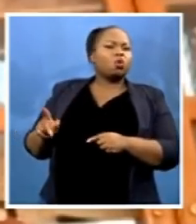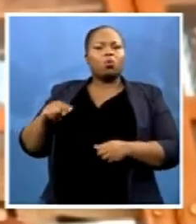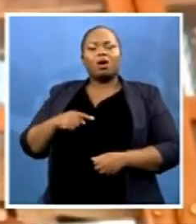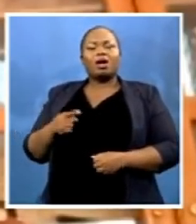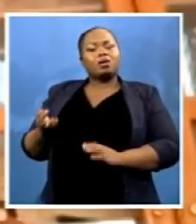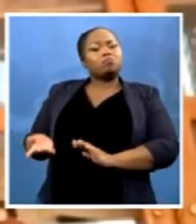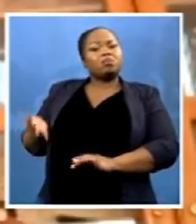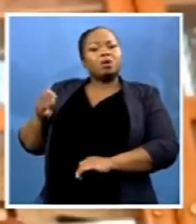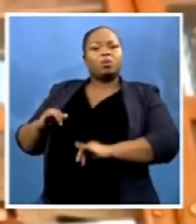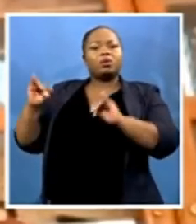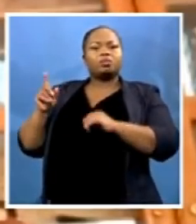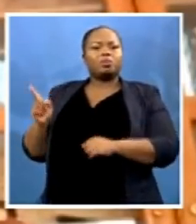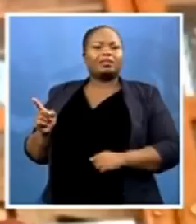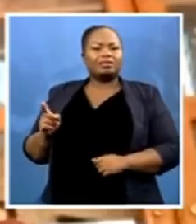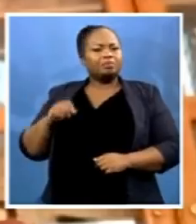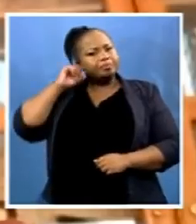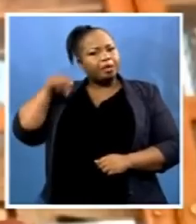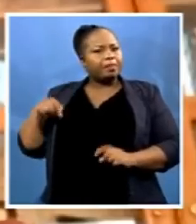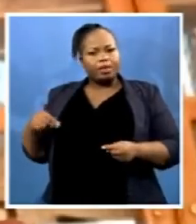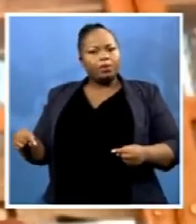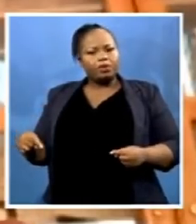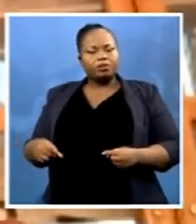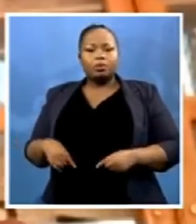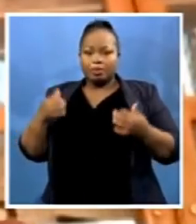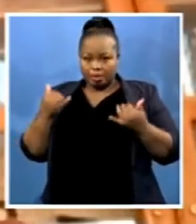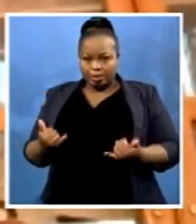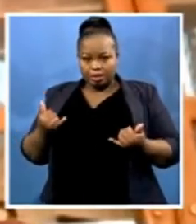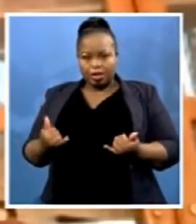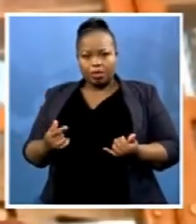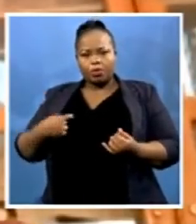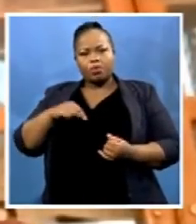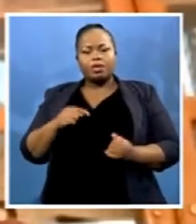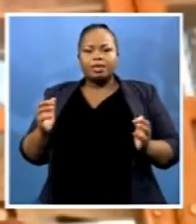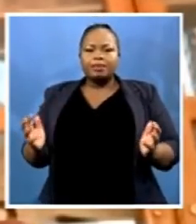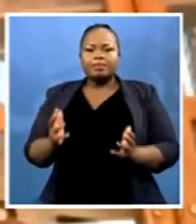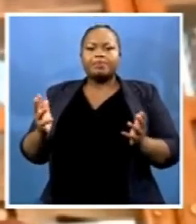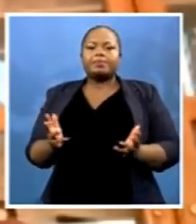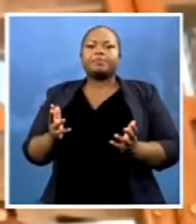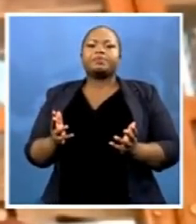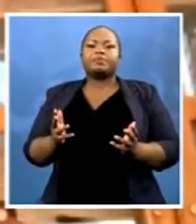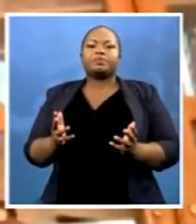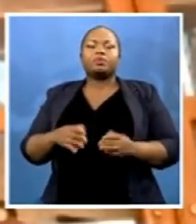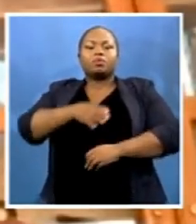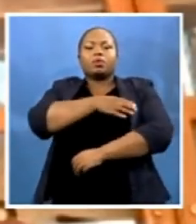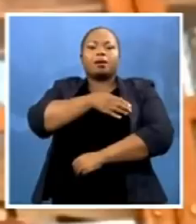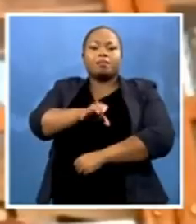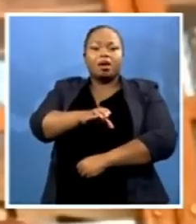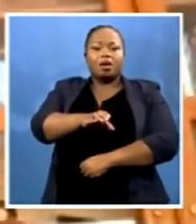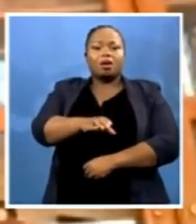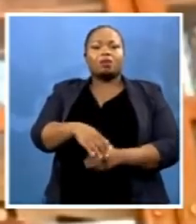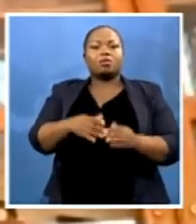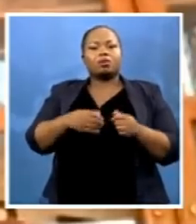therefore, we have encouraged or empowered our community health workers to continue